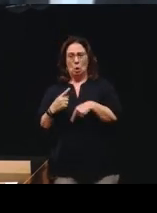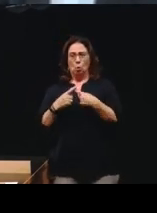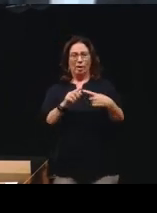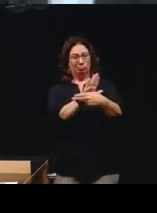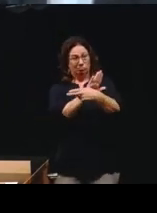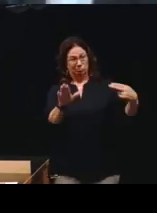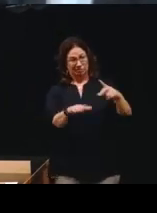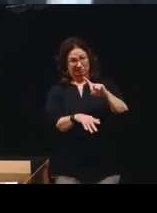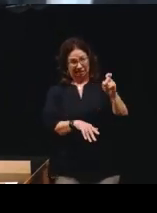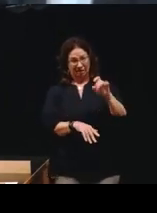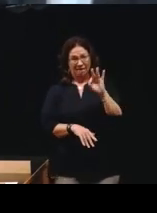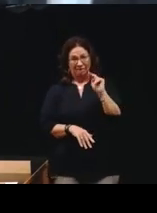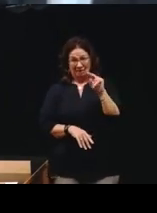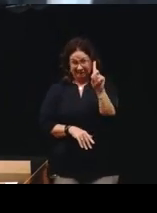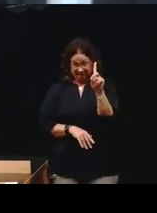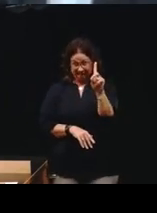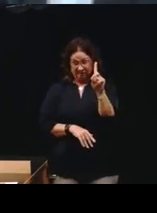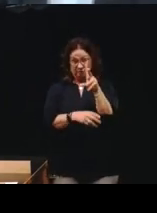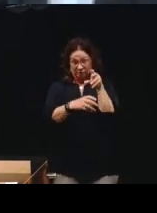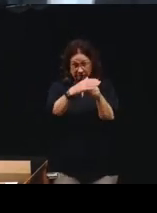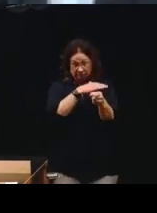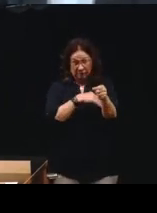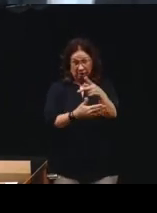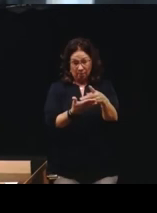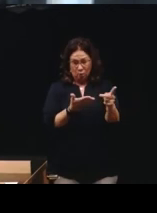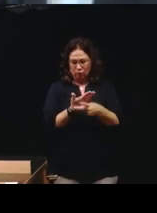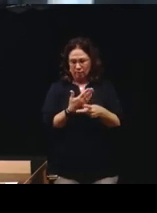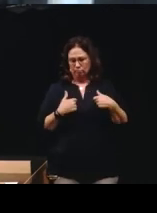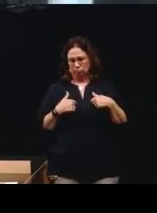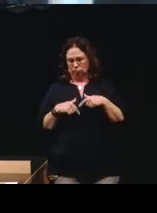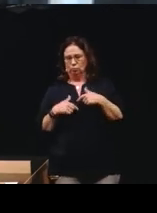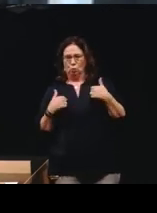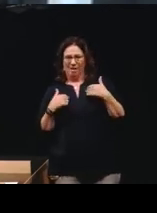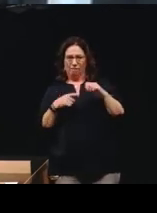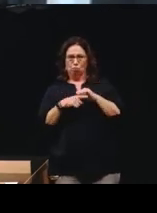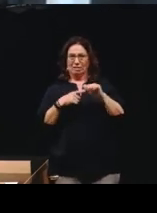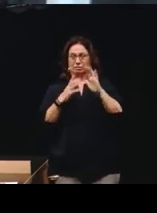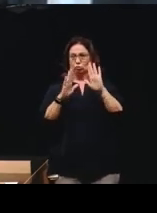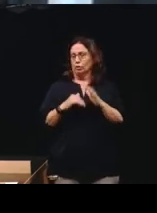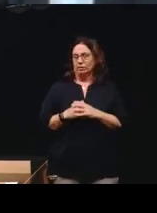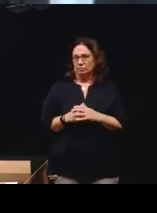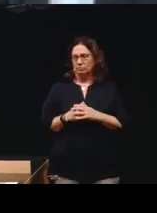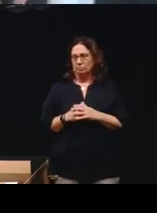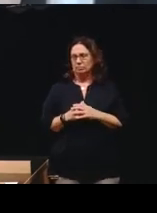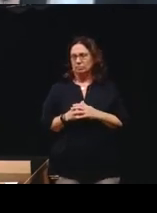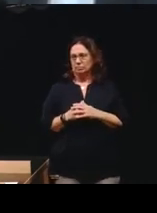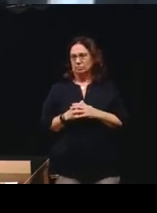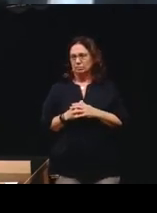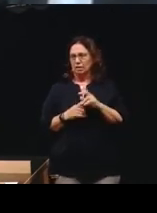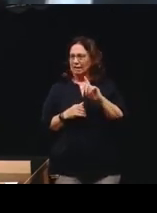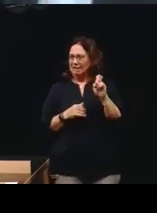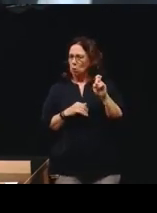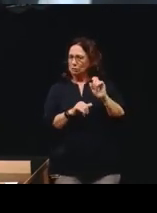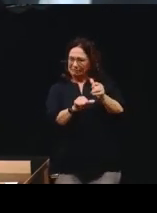of FND from our clinical program, gosh, we have a really great track record of that diagnosis